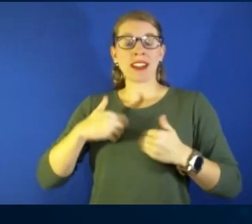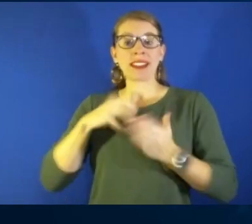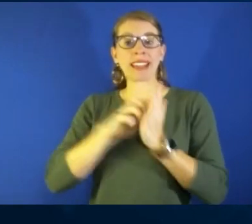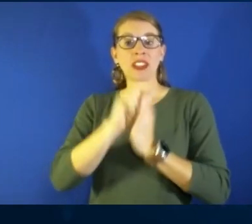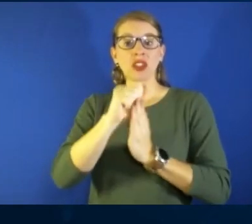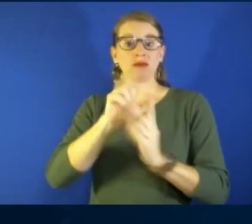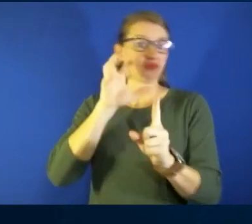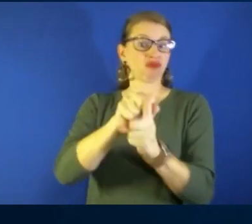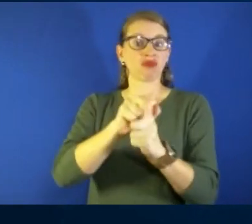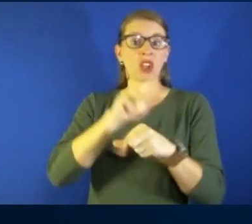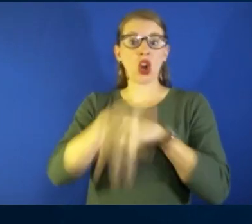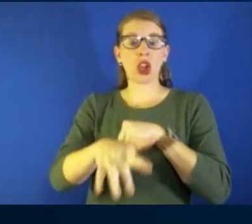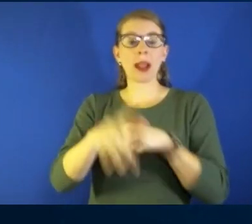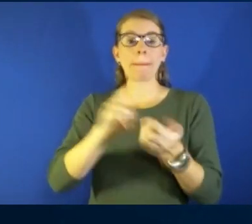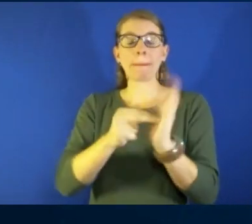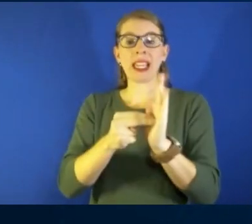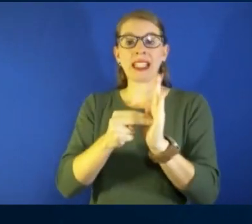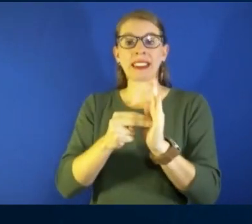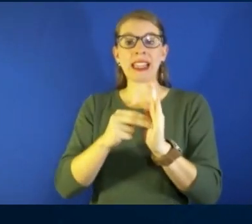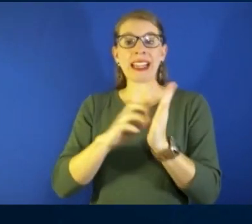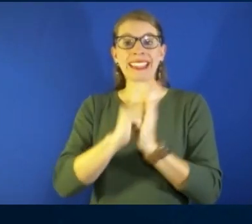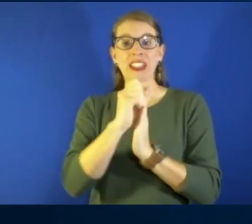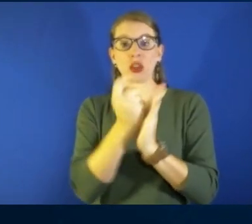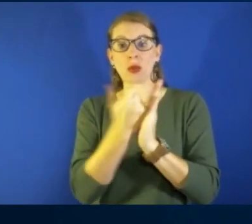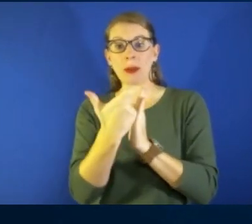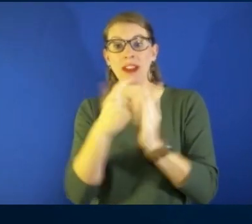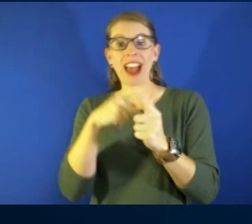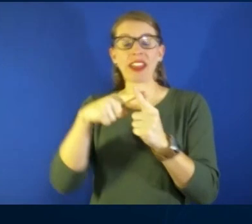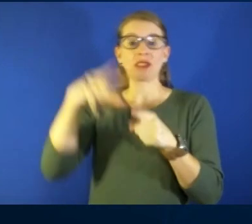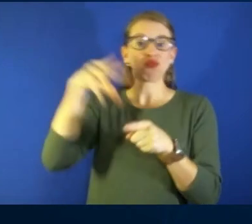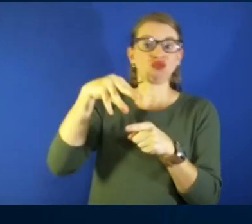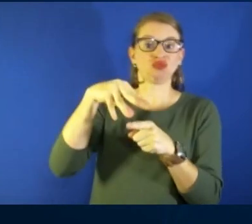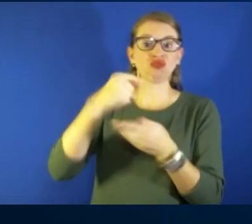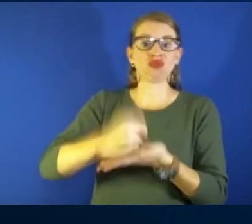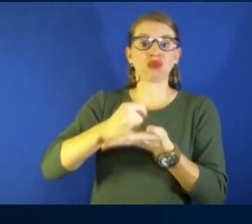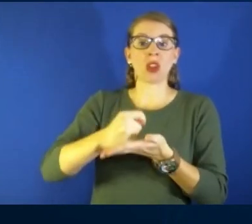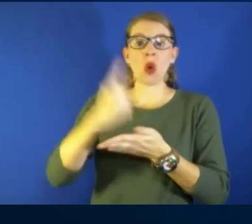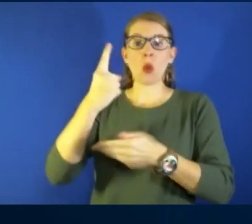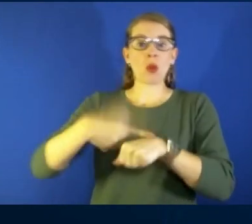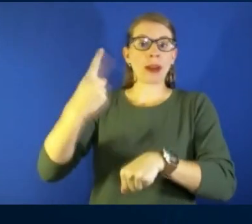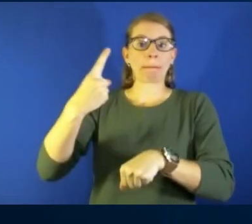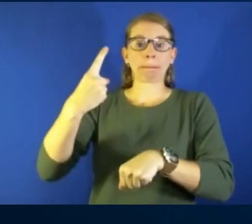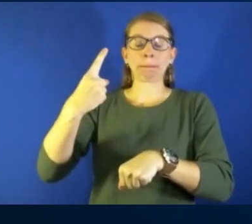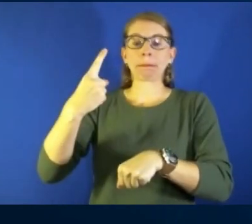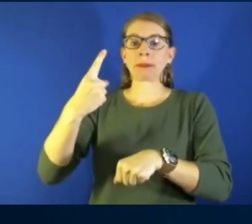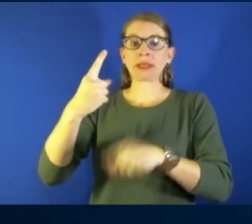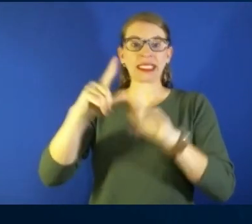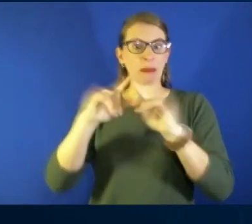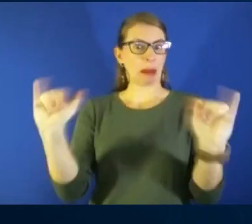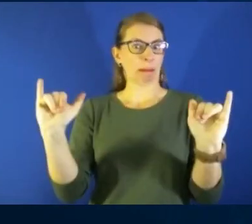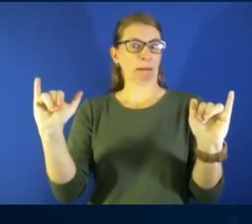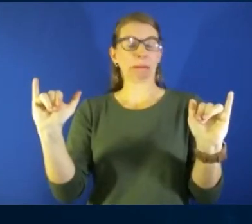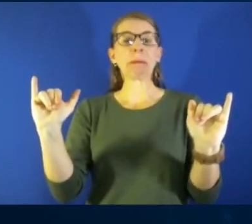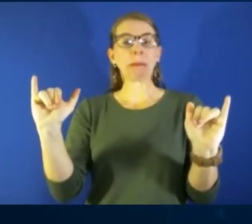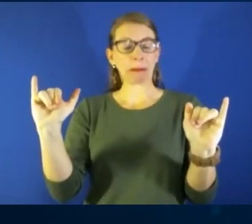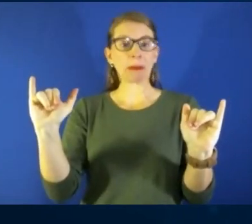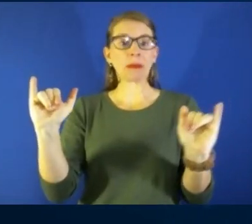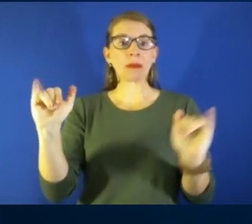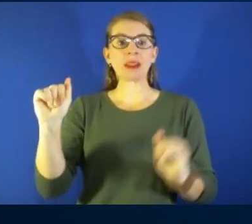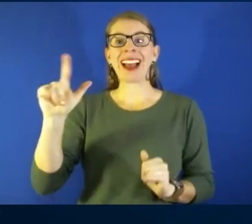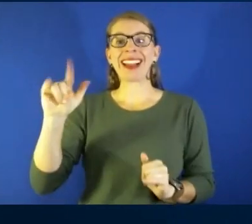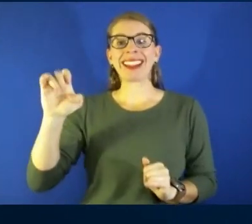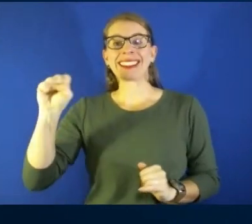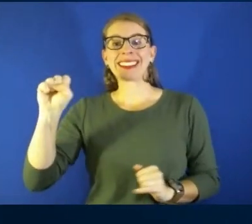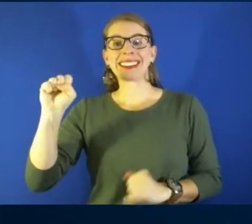cancer removed and then treated with radiation in a single dose, all in the same procedure. Alexis Del Cid and crew have